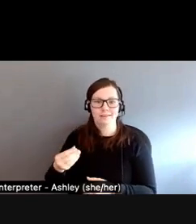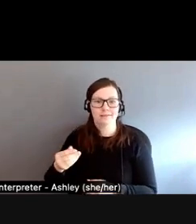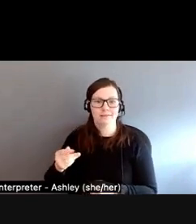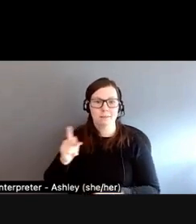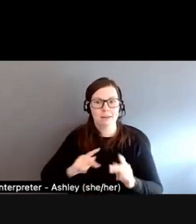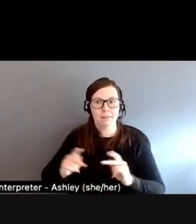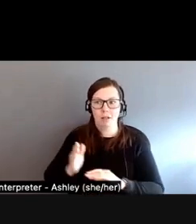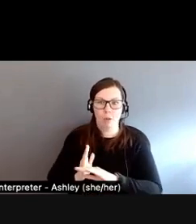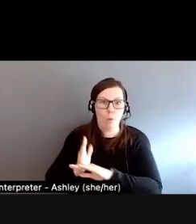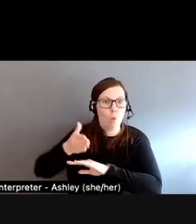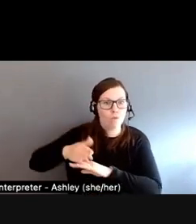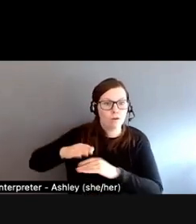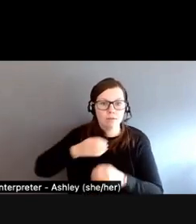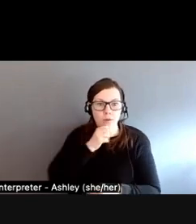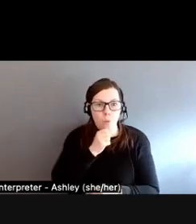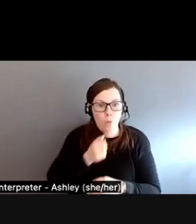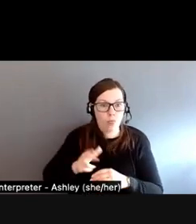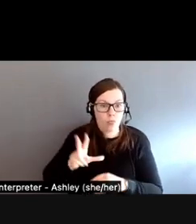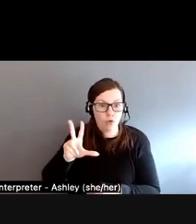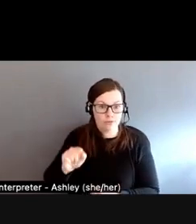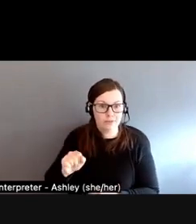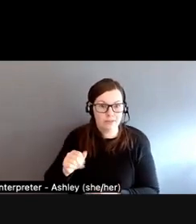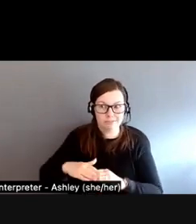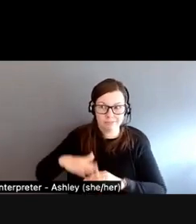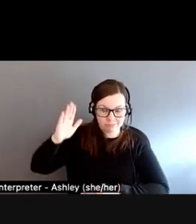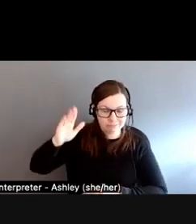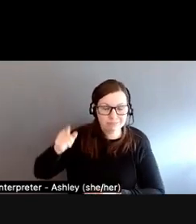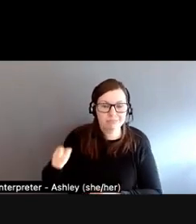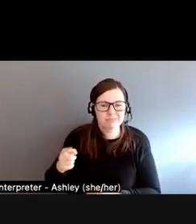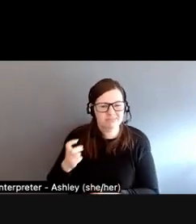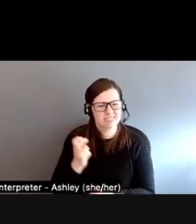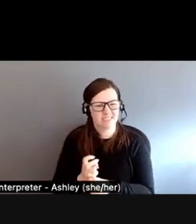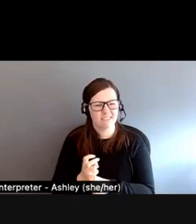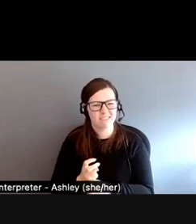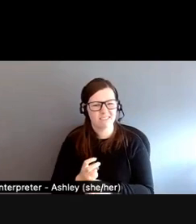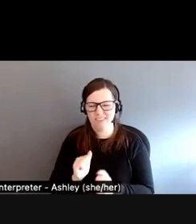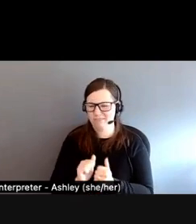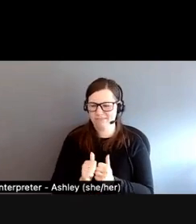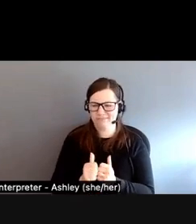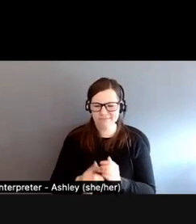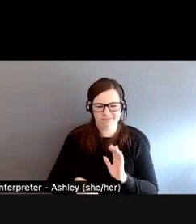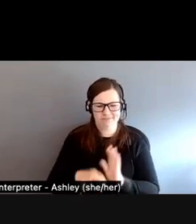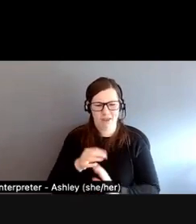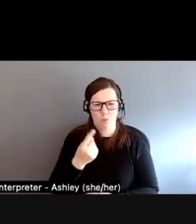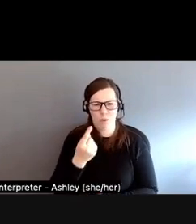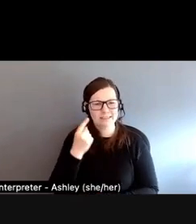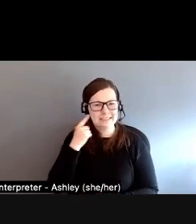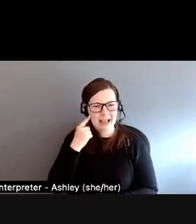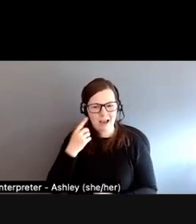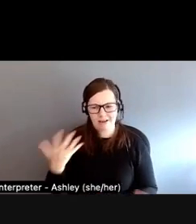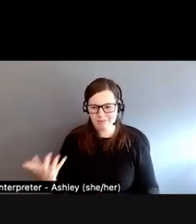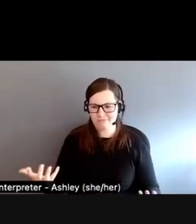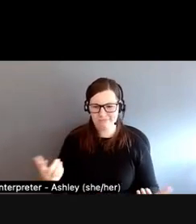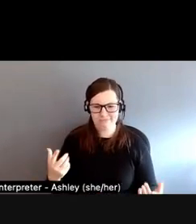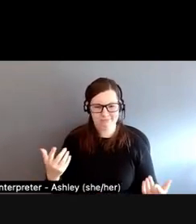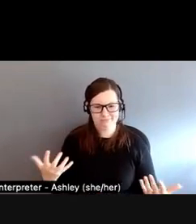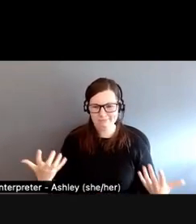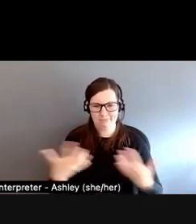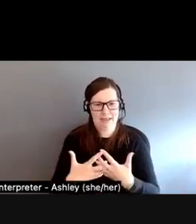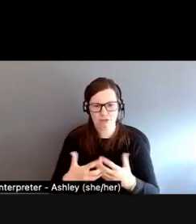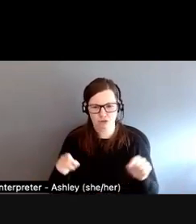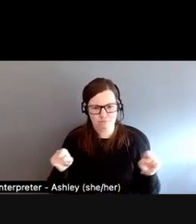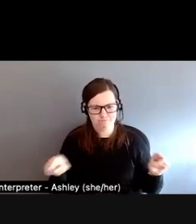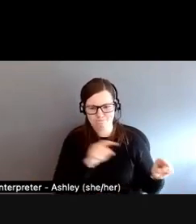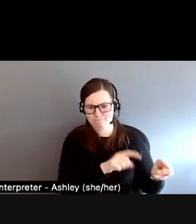We started with a vision, and then we kind of went askew from that, which is fine.